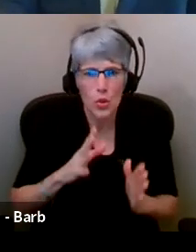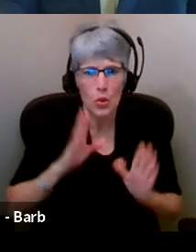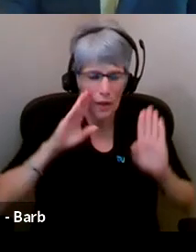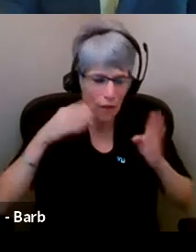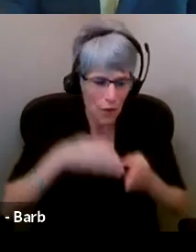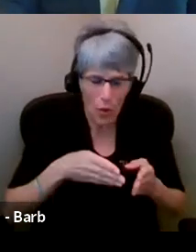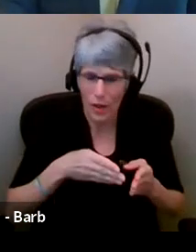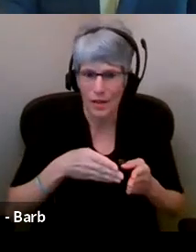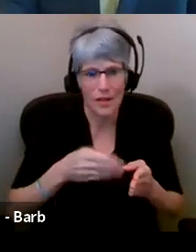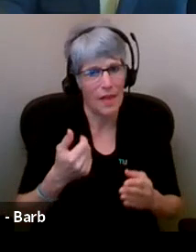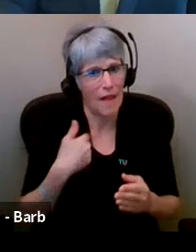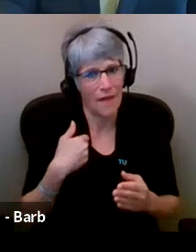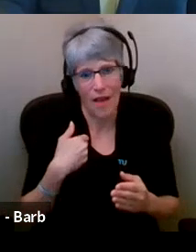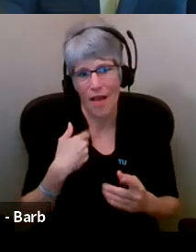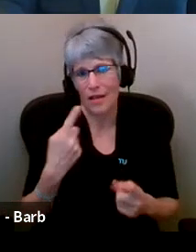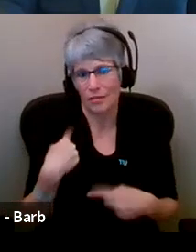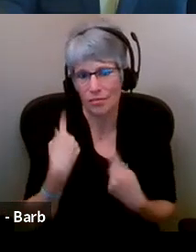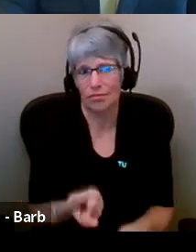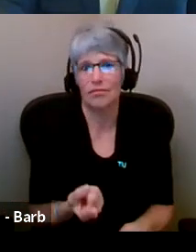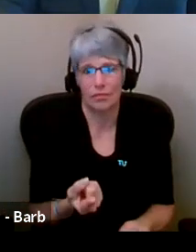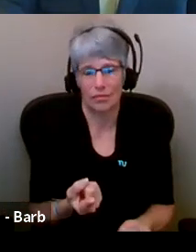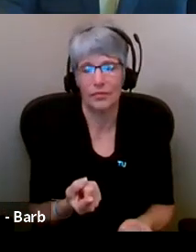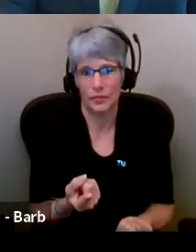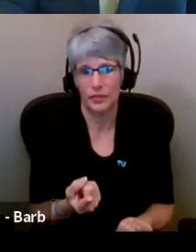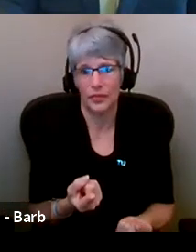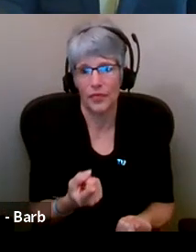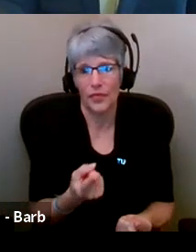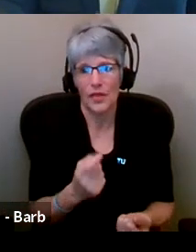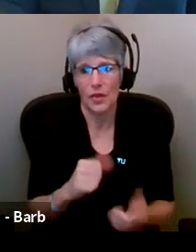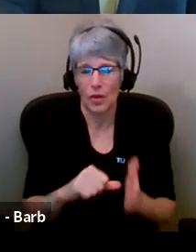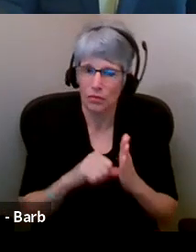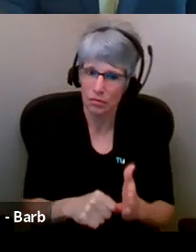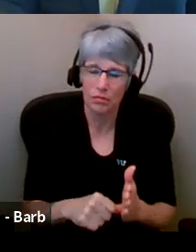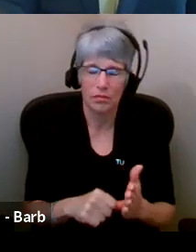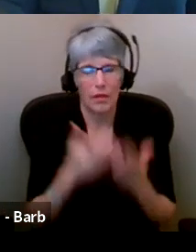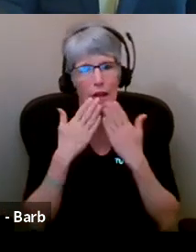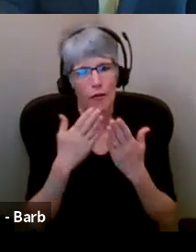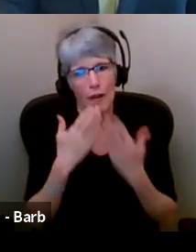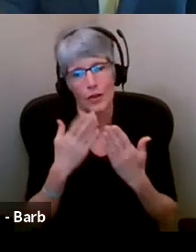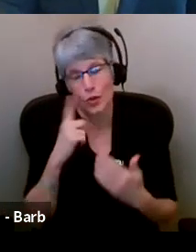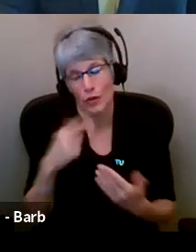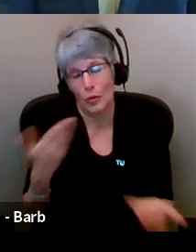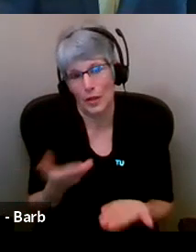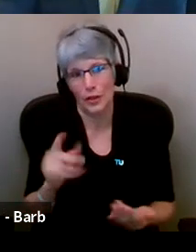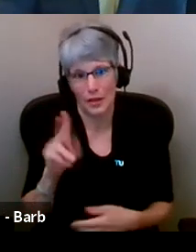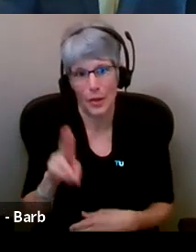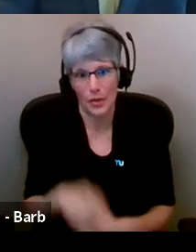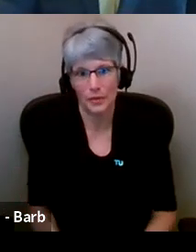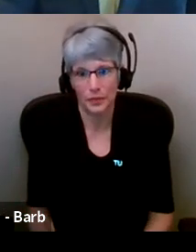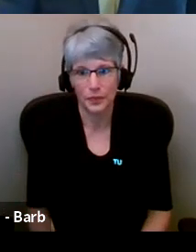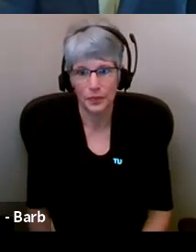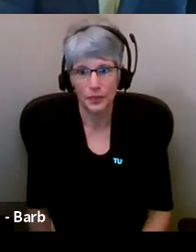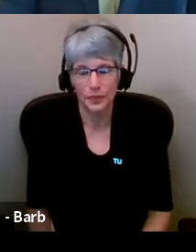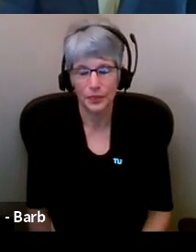maintained from day one. And so this has kind of reiterated my gratitude for being at Towson University.